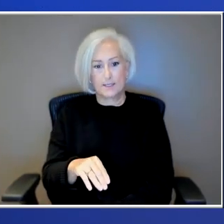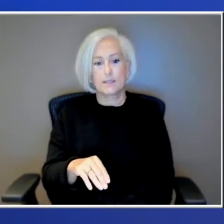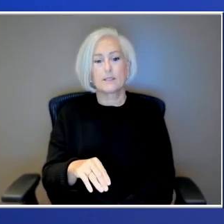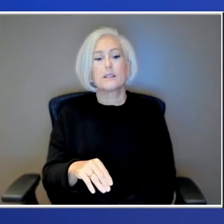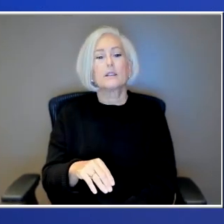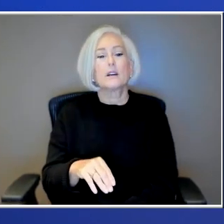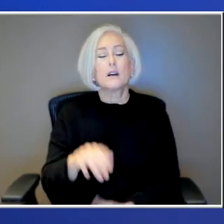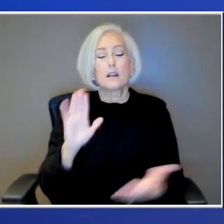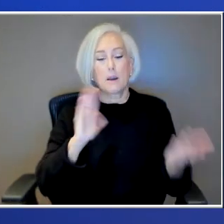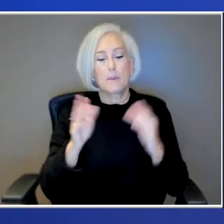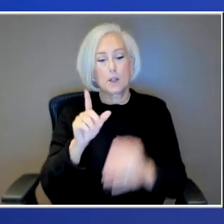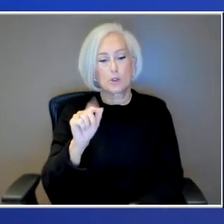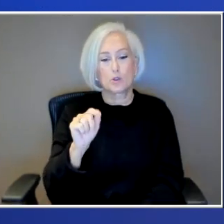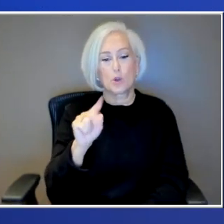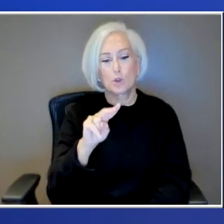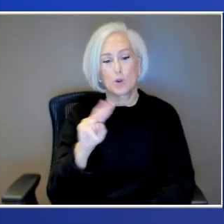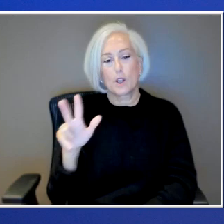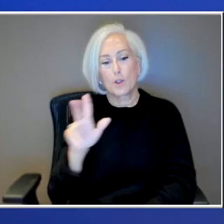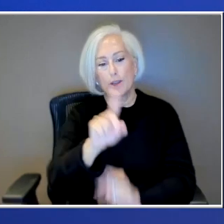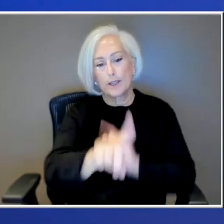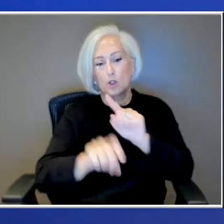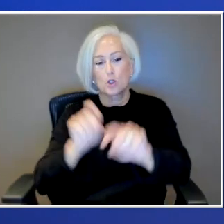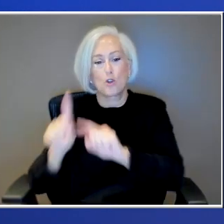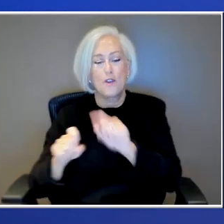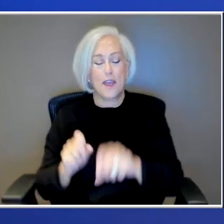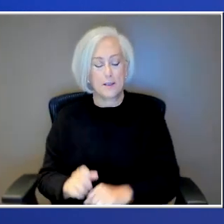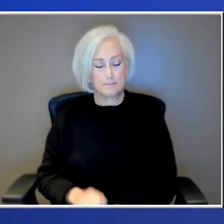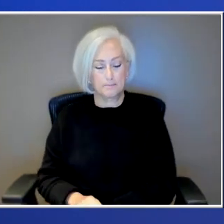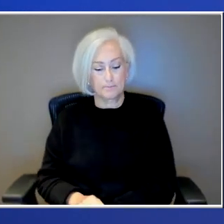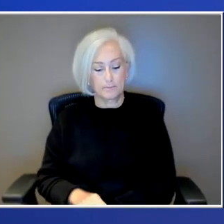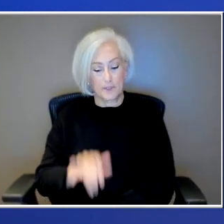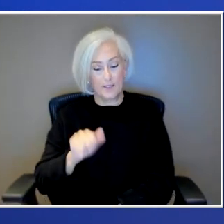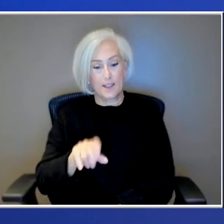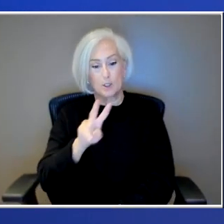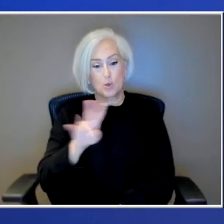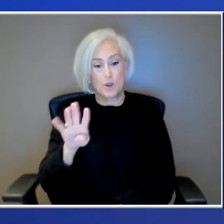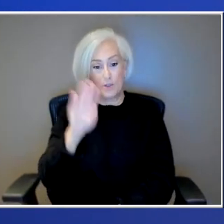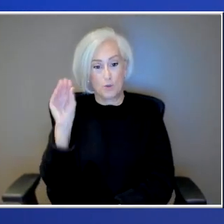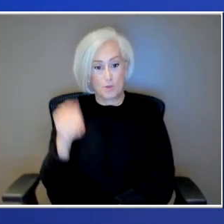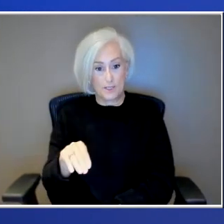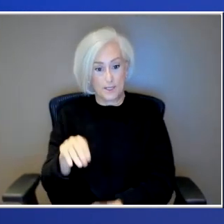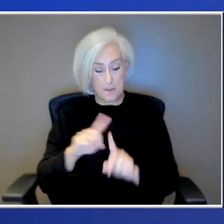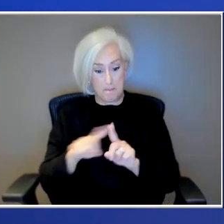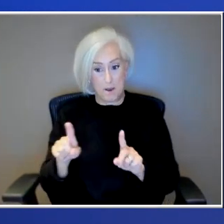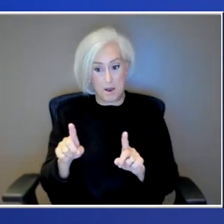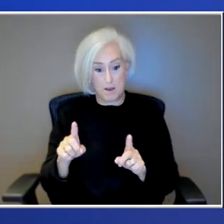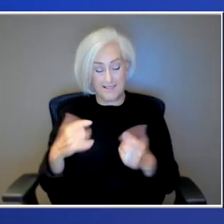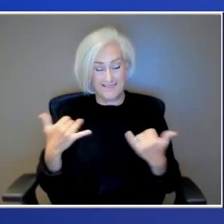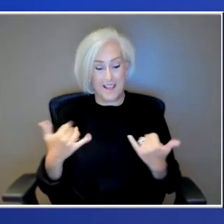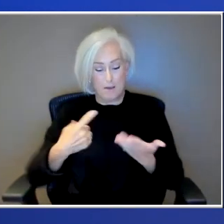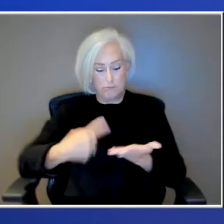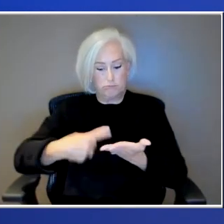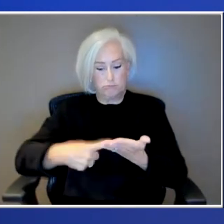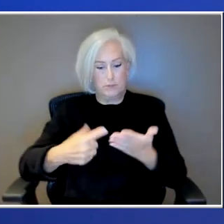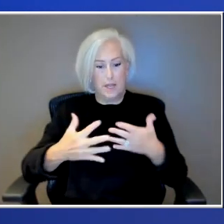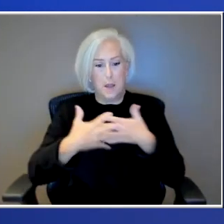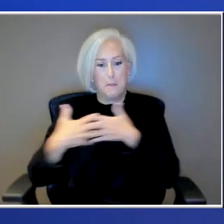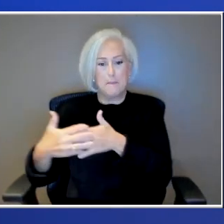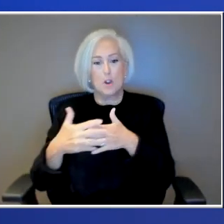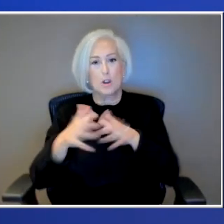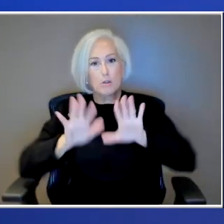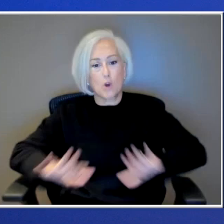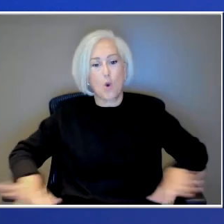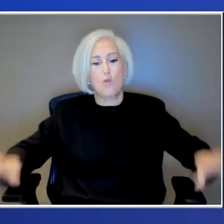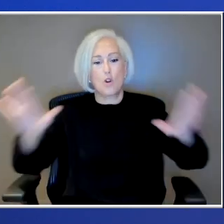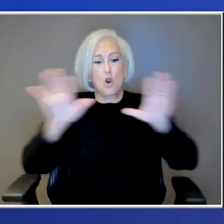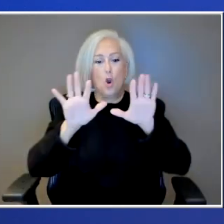you say, well, that's 3.4%, but we're talking about Americans overall. So that is a large number,